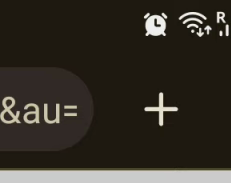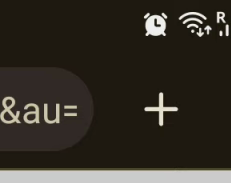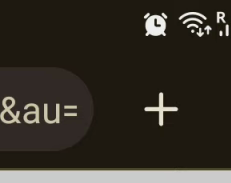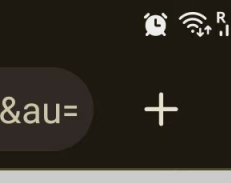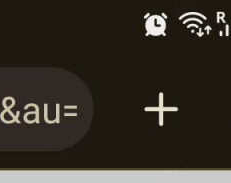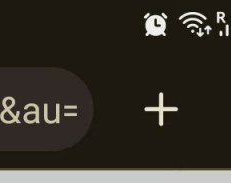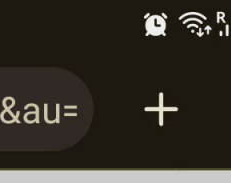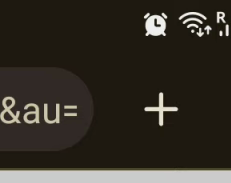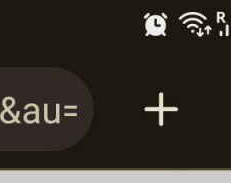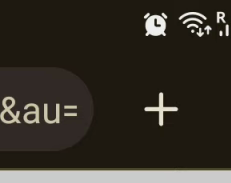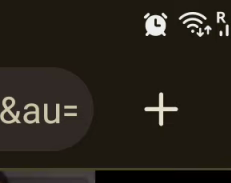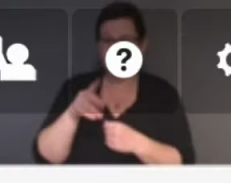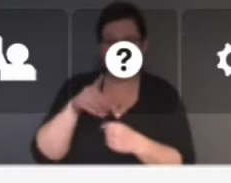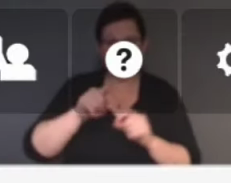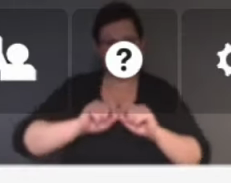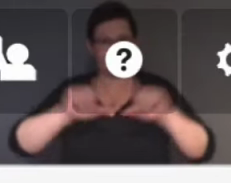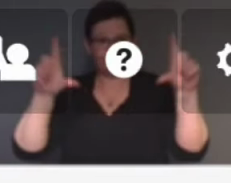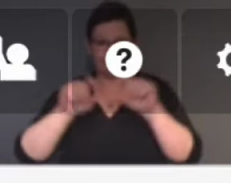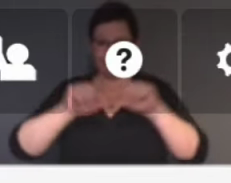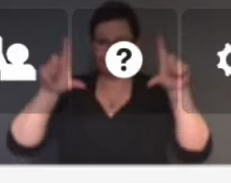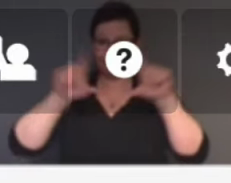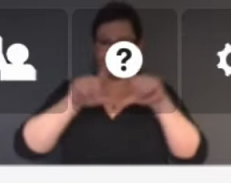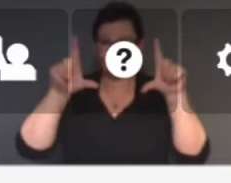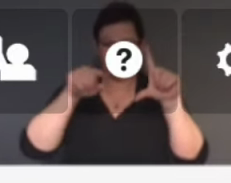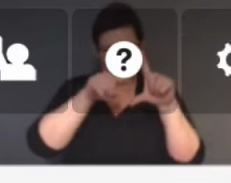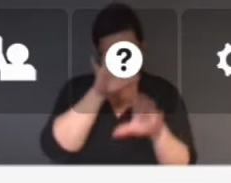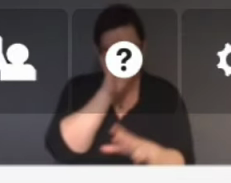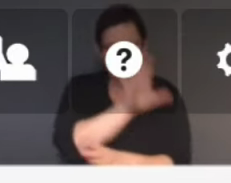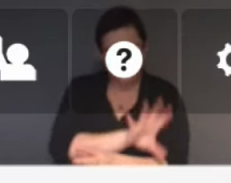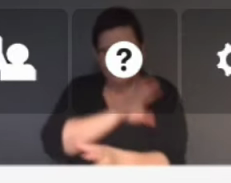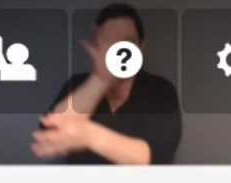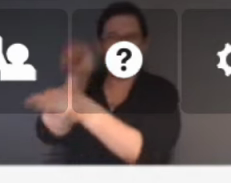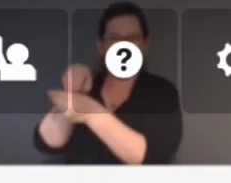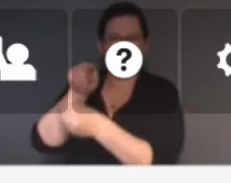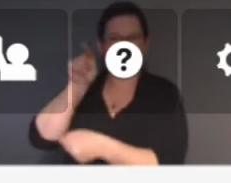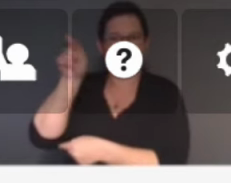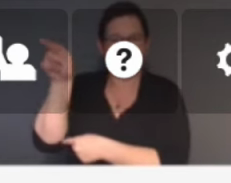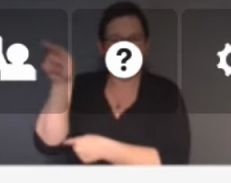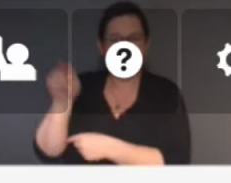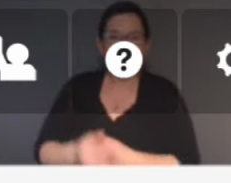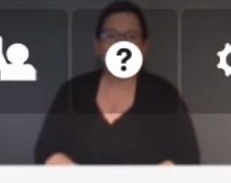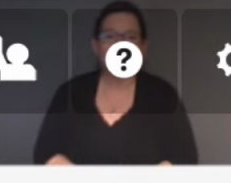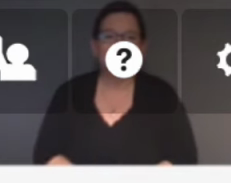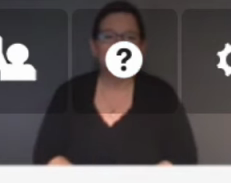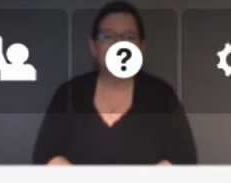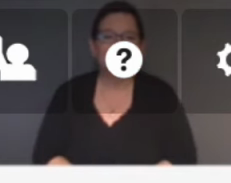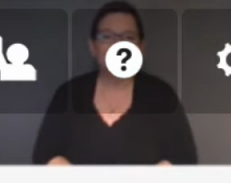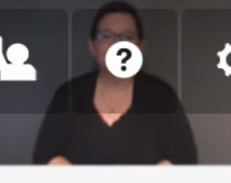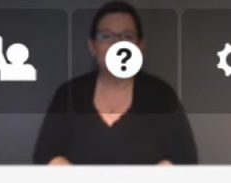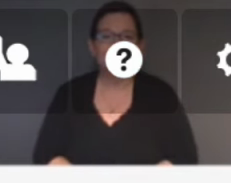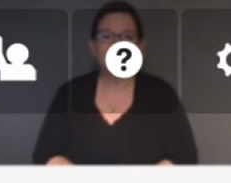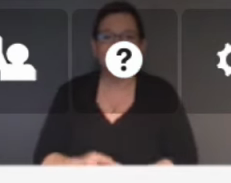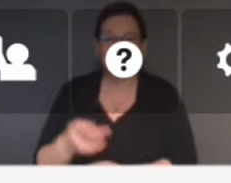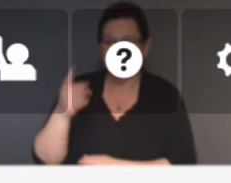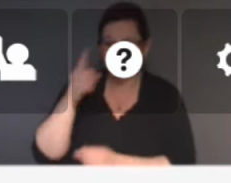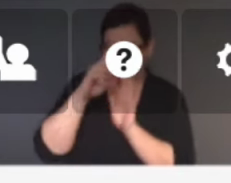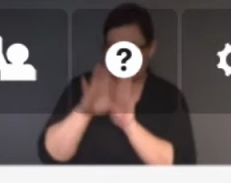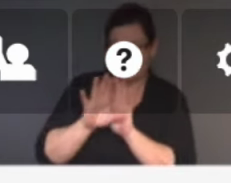The presentation slides will also be available here. The hand up icon is for